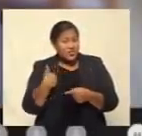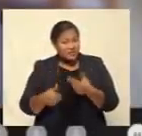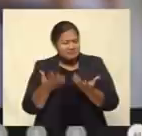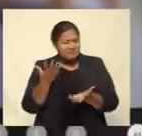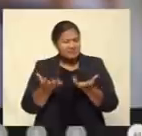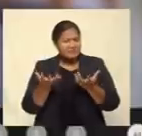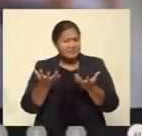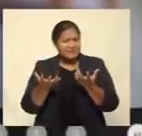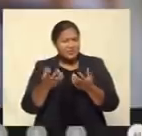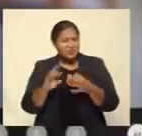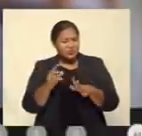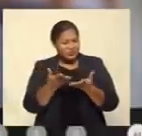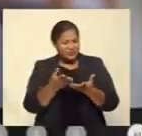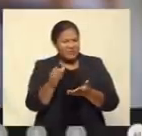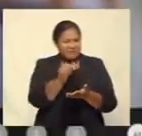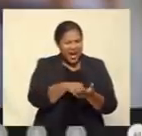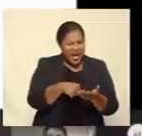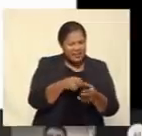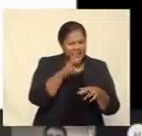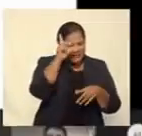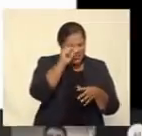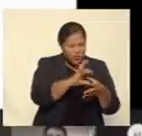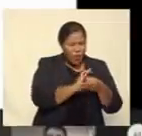the Buy Fijian campaign?